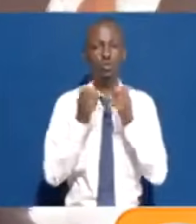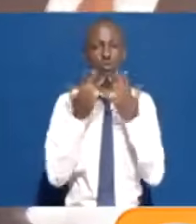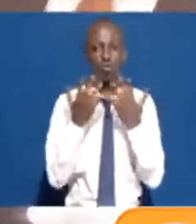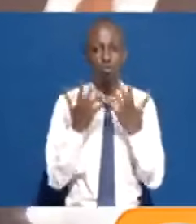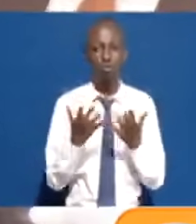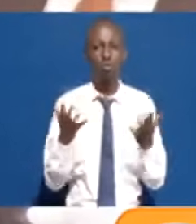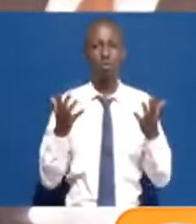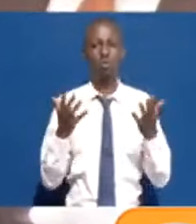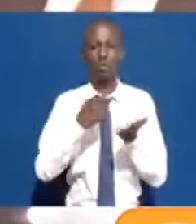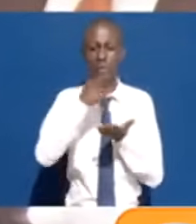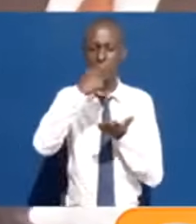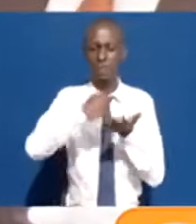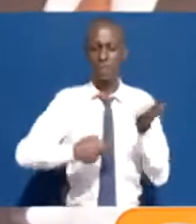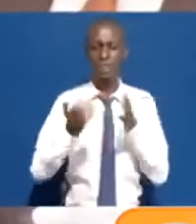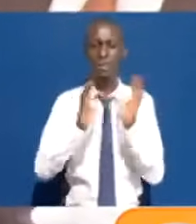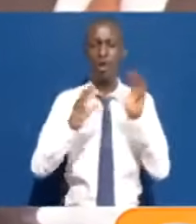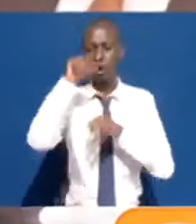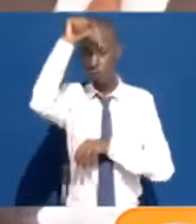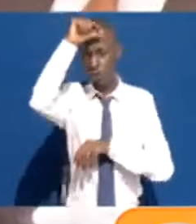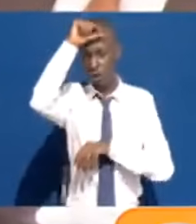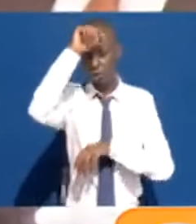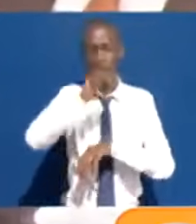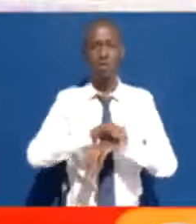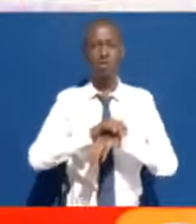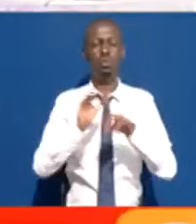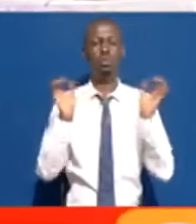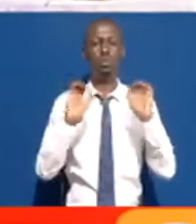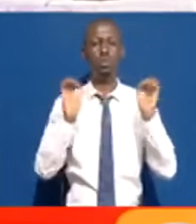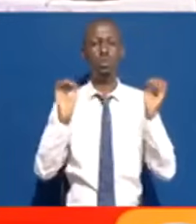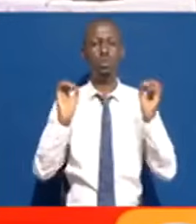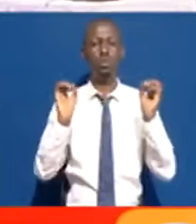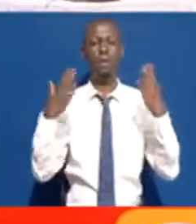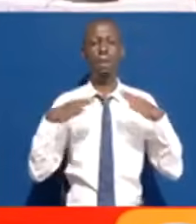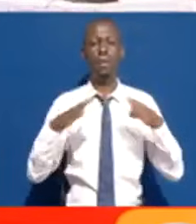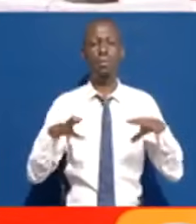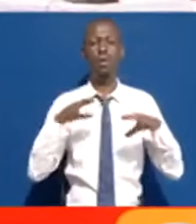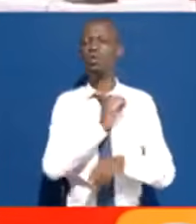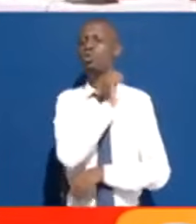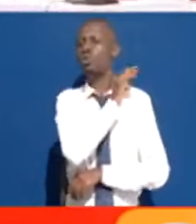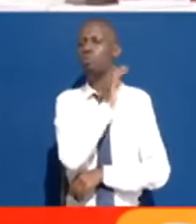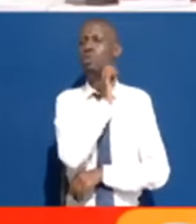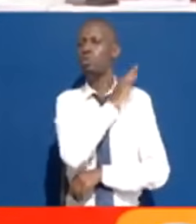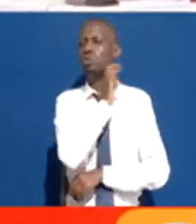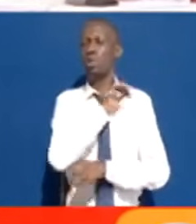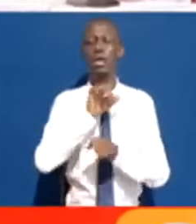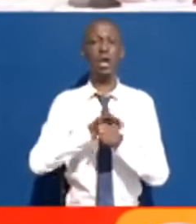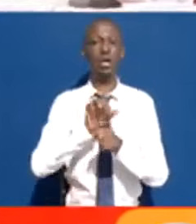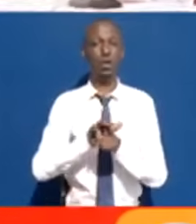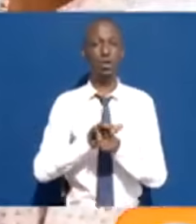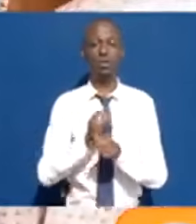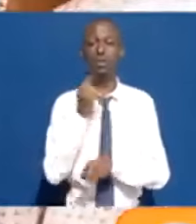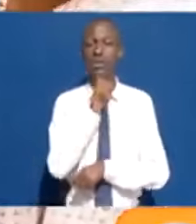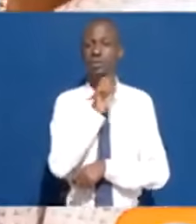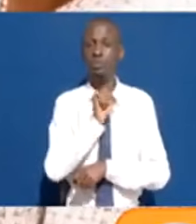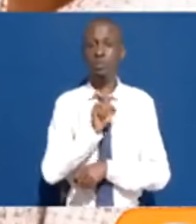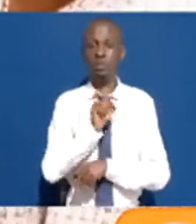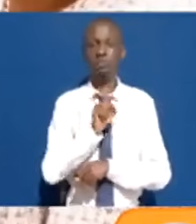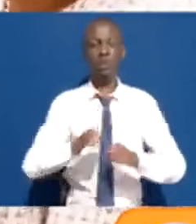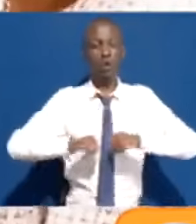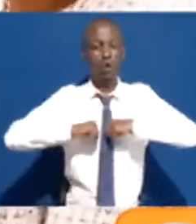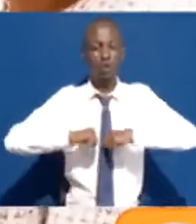the government's taxation measures were flagged as a point of rising public discontent. The sources adding that some